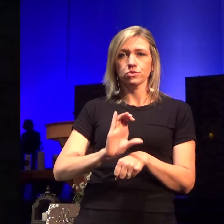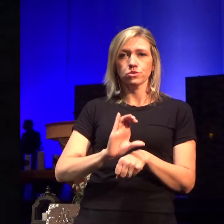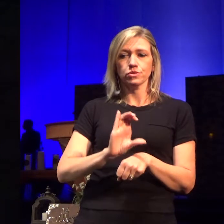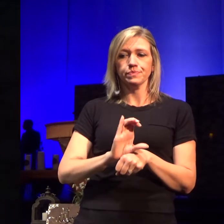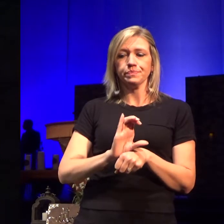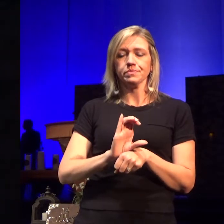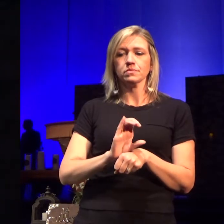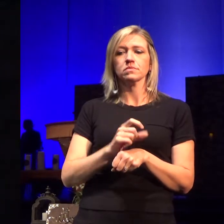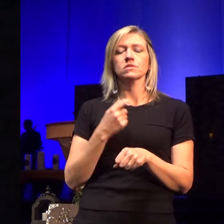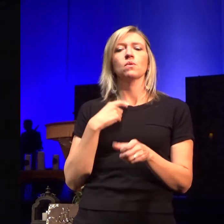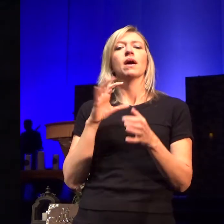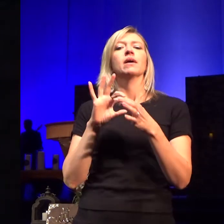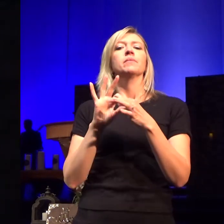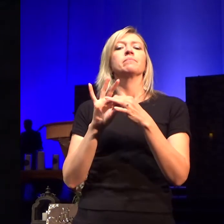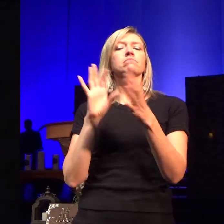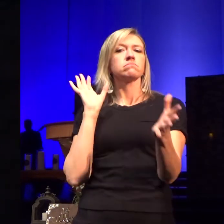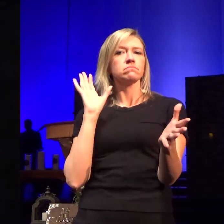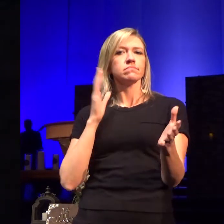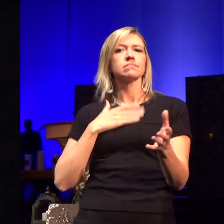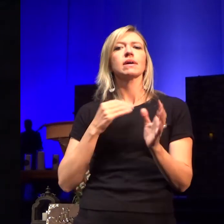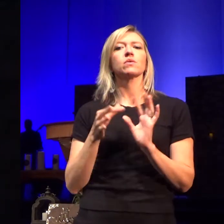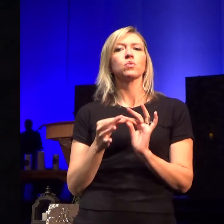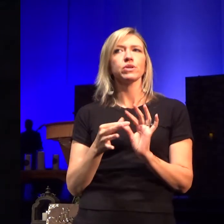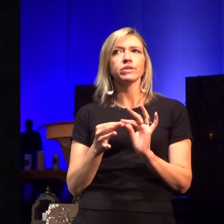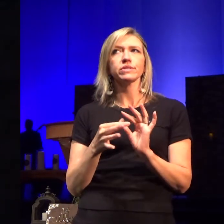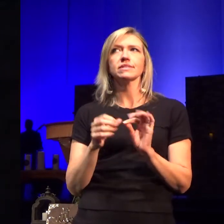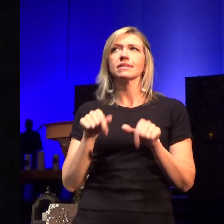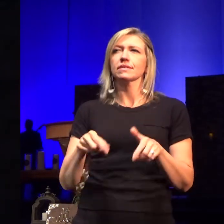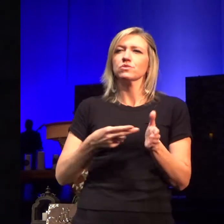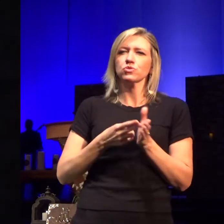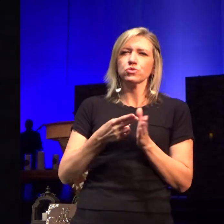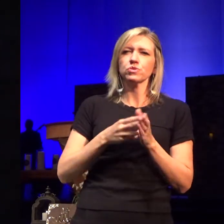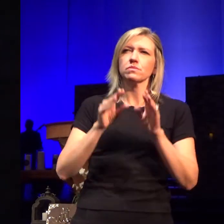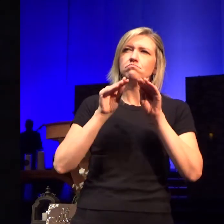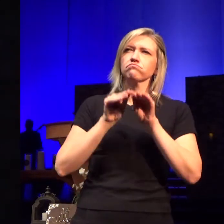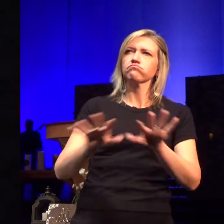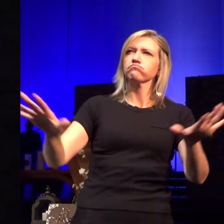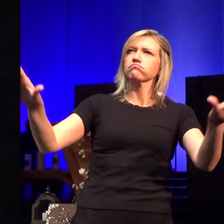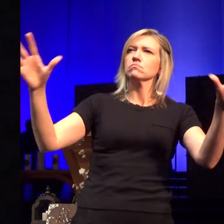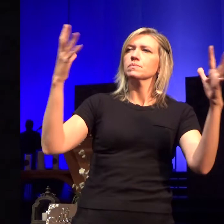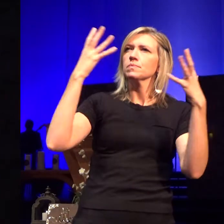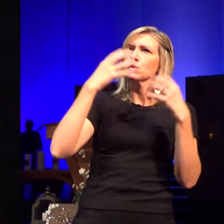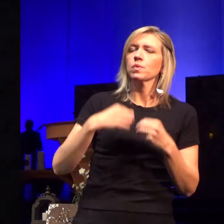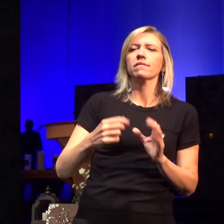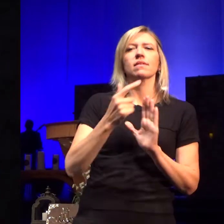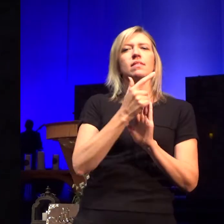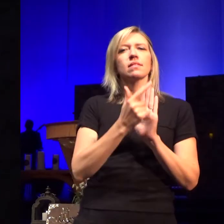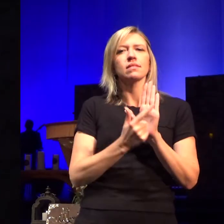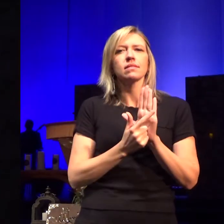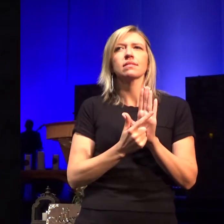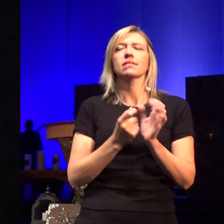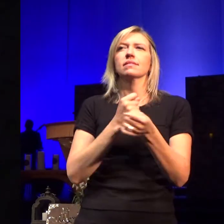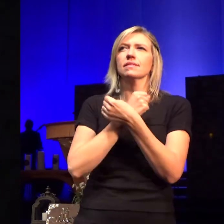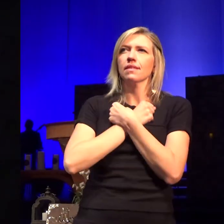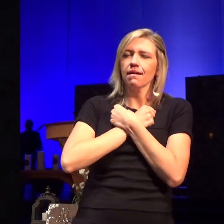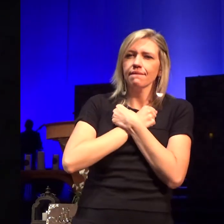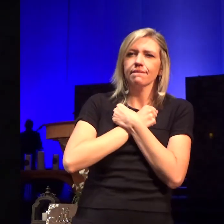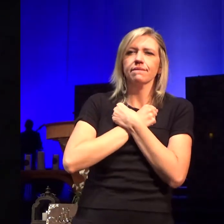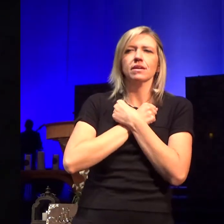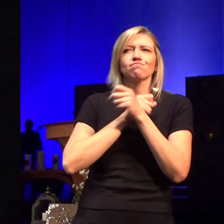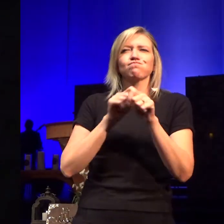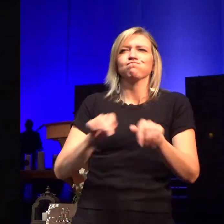And so as I release these words and this truth into that beautiful alchemy of love and law,